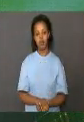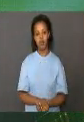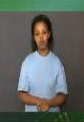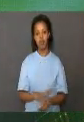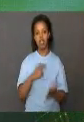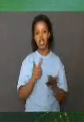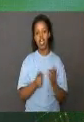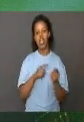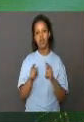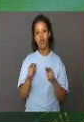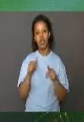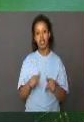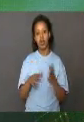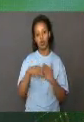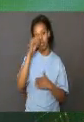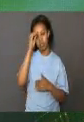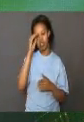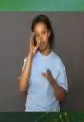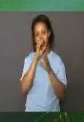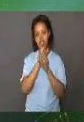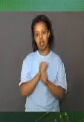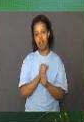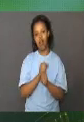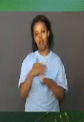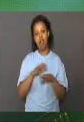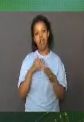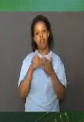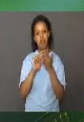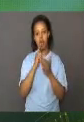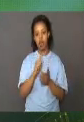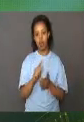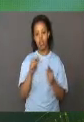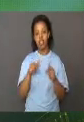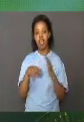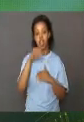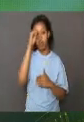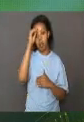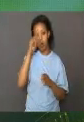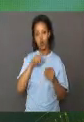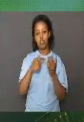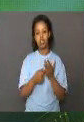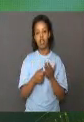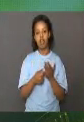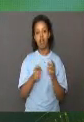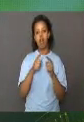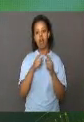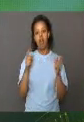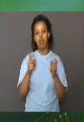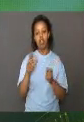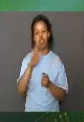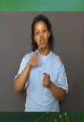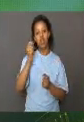This brings us to the end of our lesson. Today, we learned about